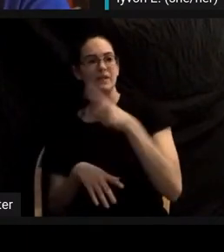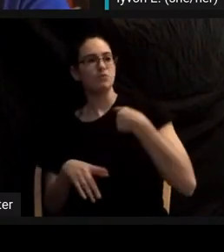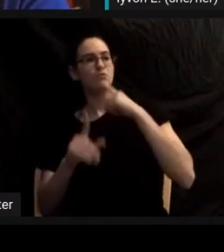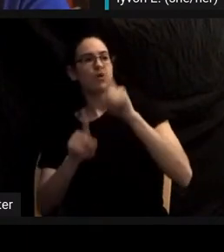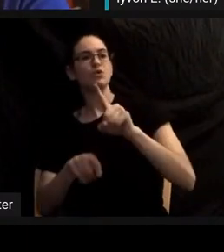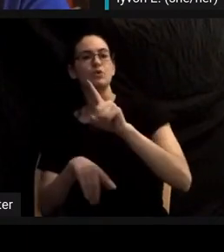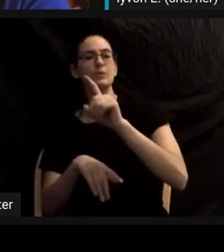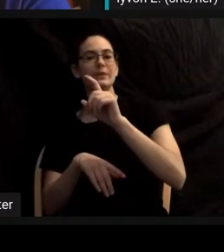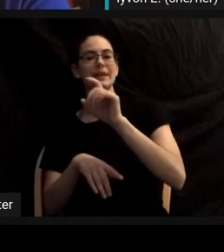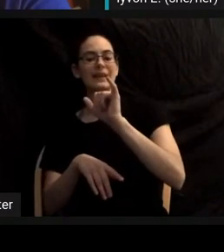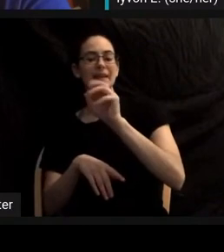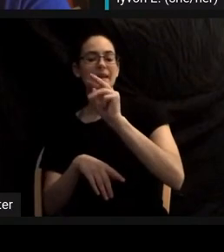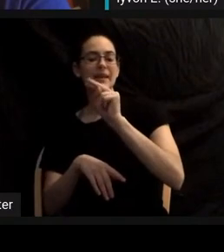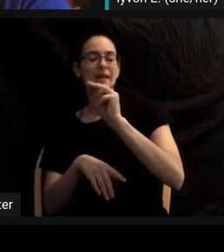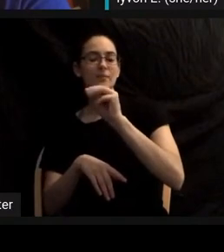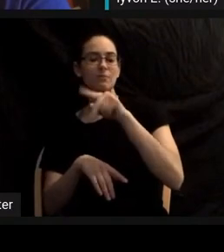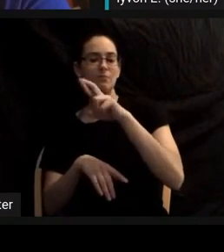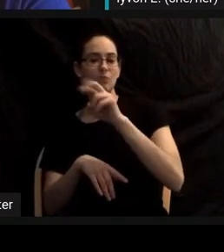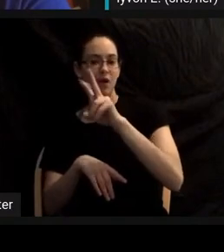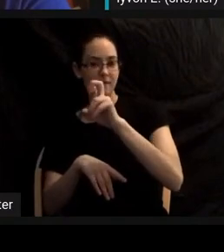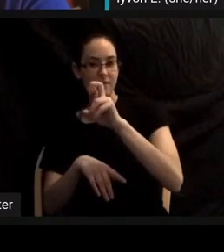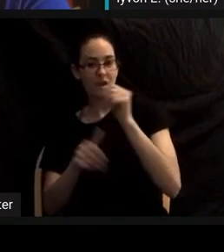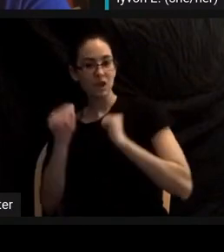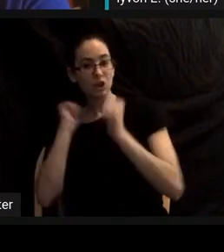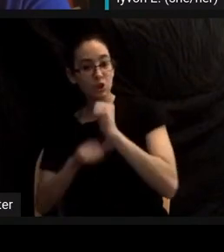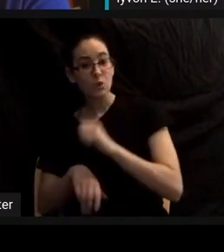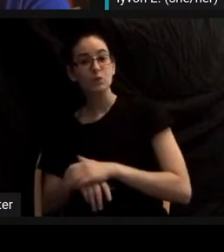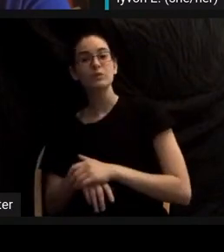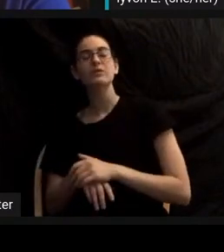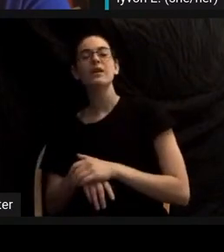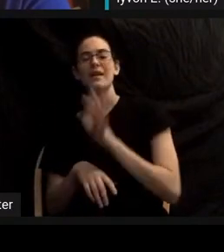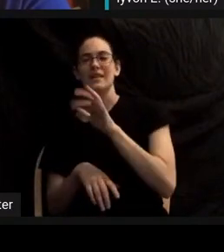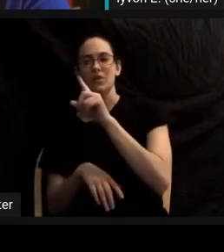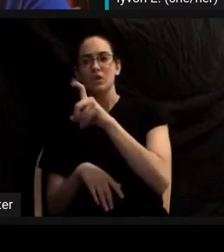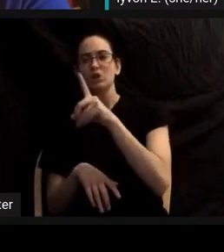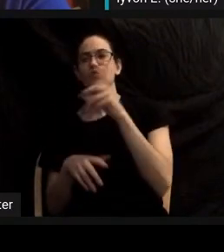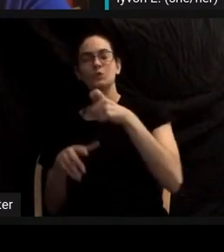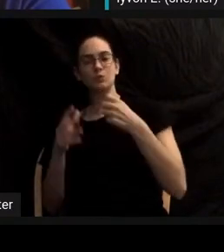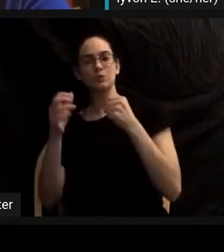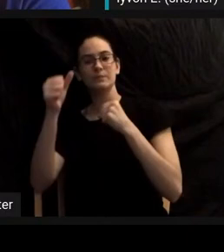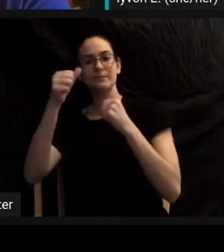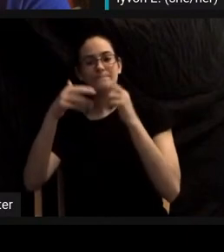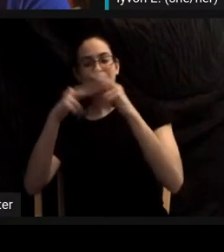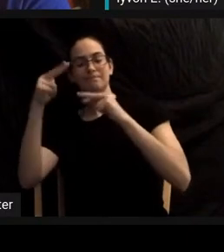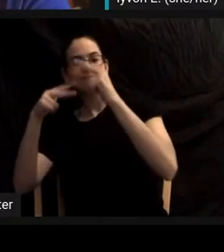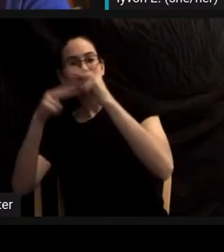Mm-hmm. Anything there? And I think that you need to, that building your network is about